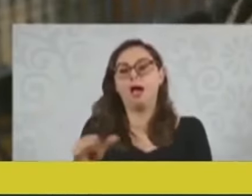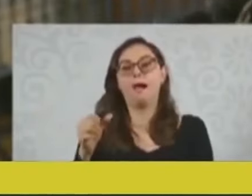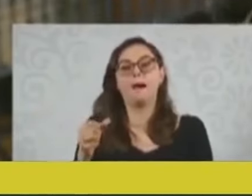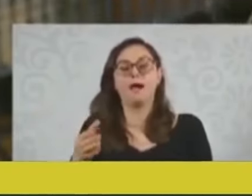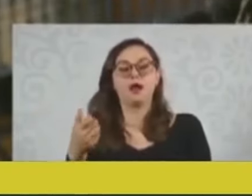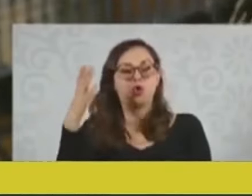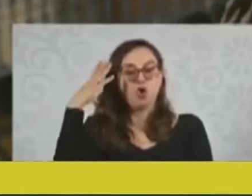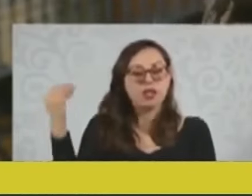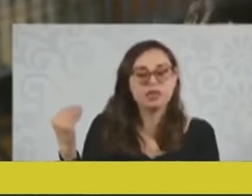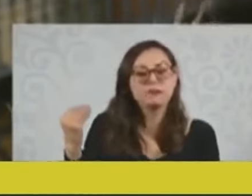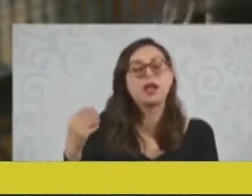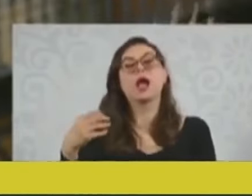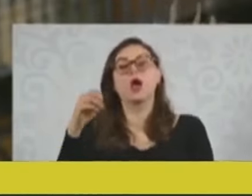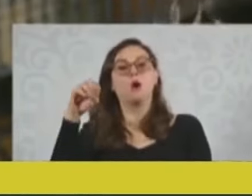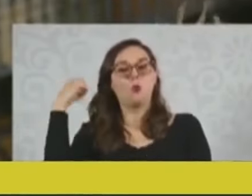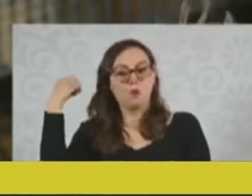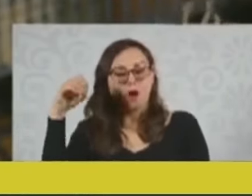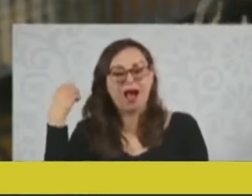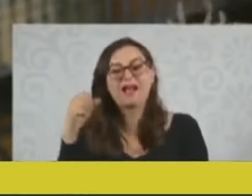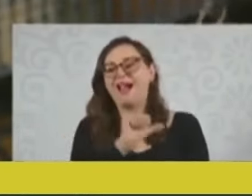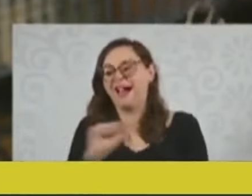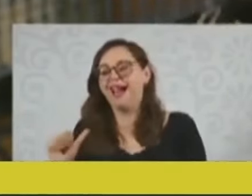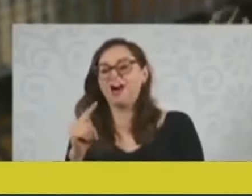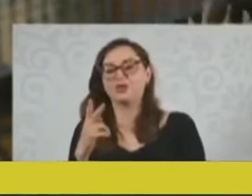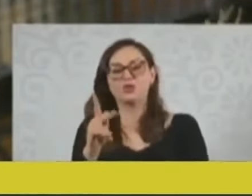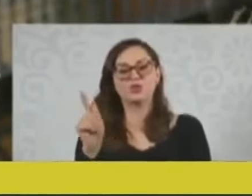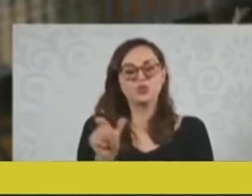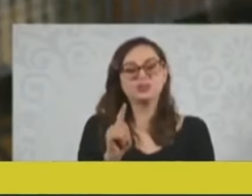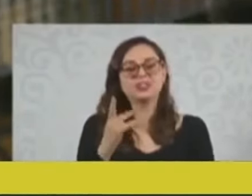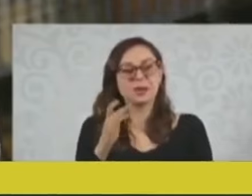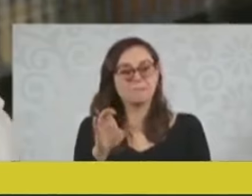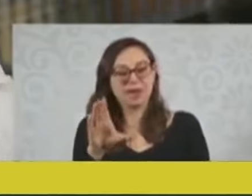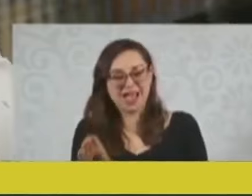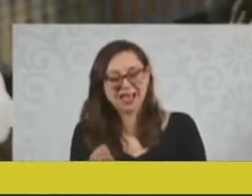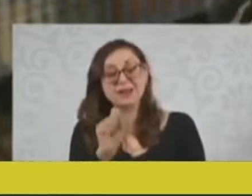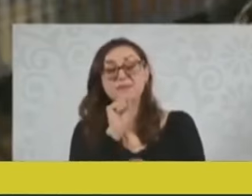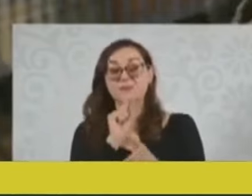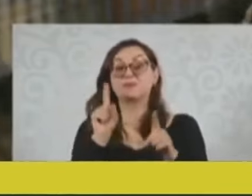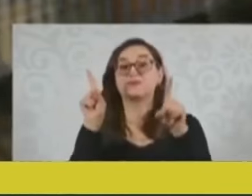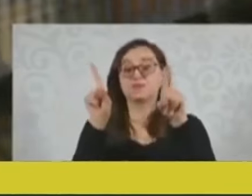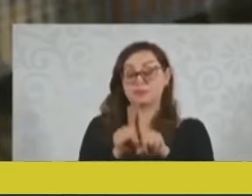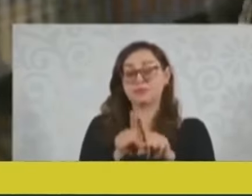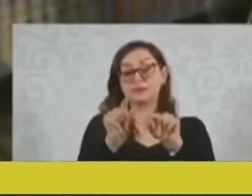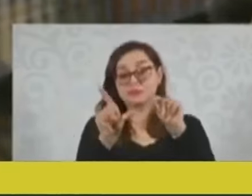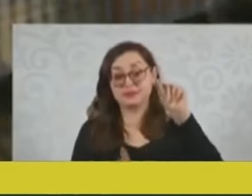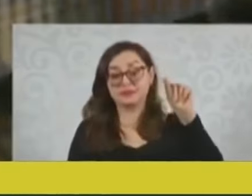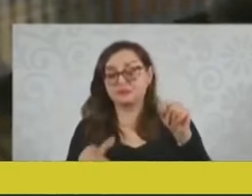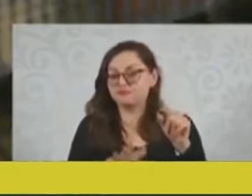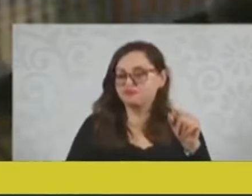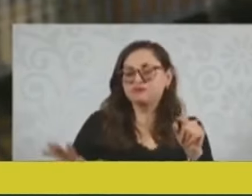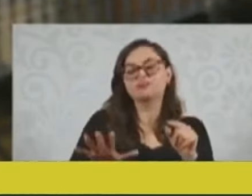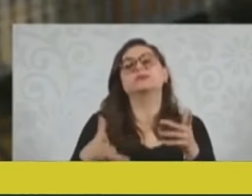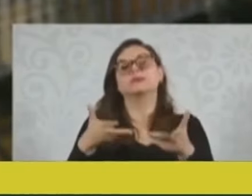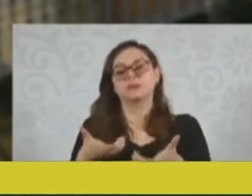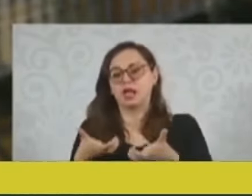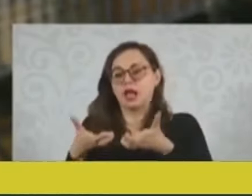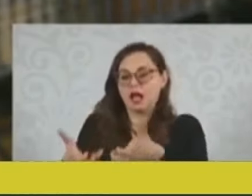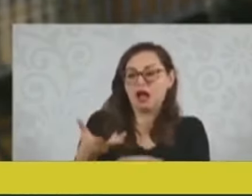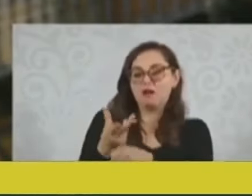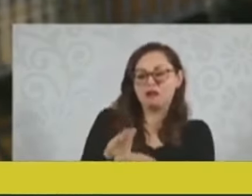route Colima, Balsanillo, Oaxaca, Tuxtepec. And in the Pacific Coast, we will continue to